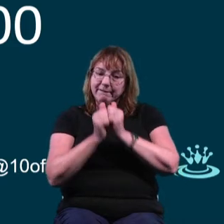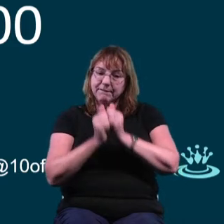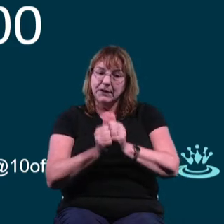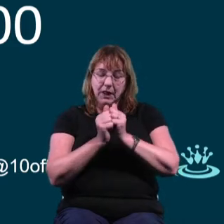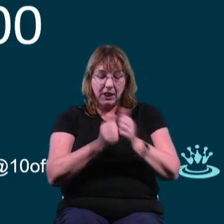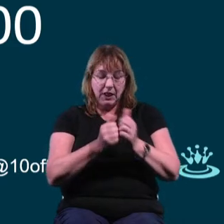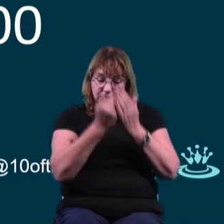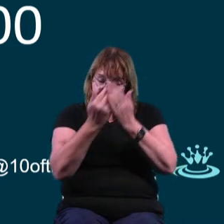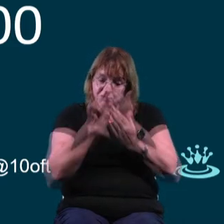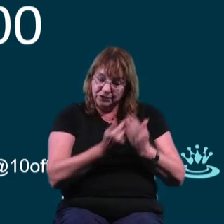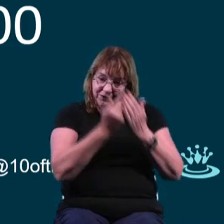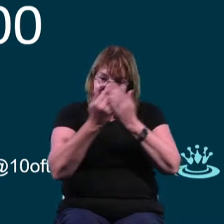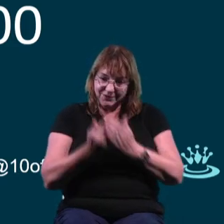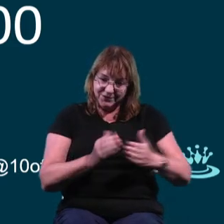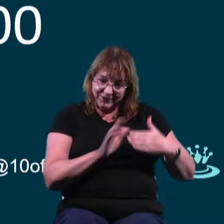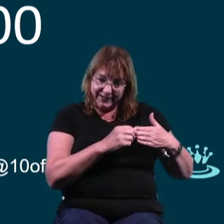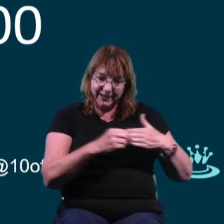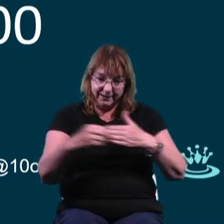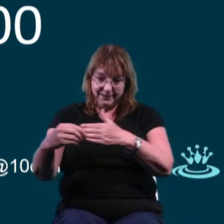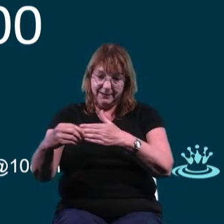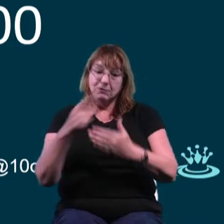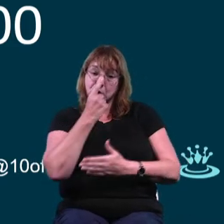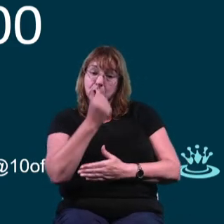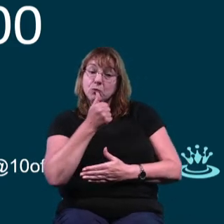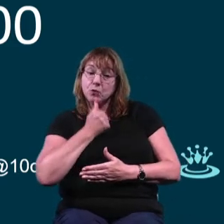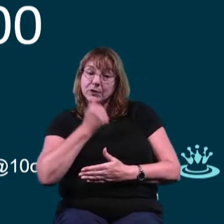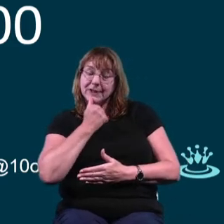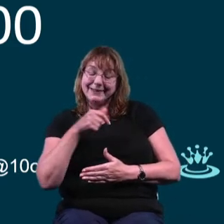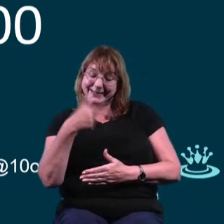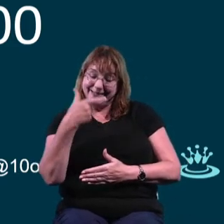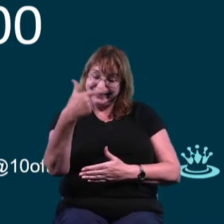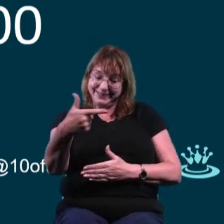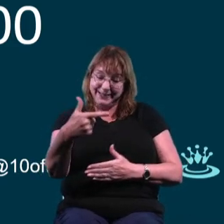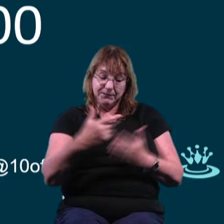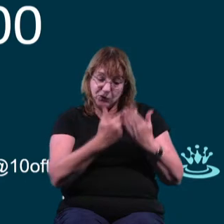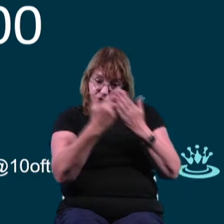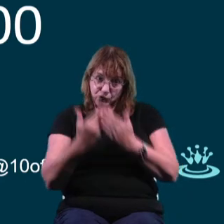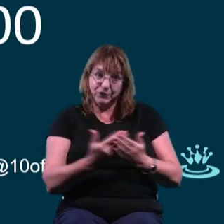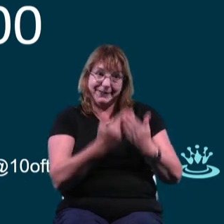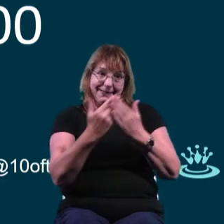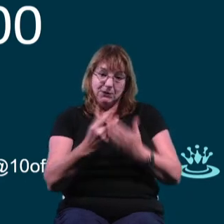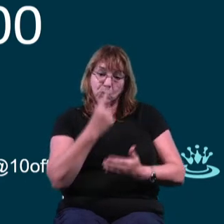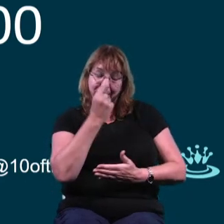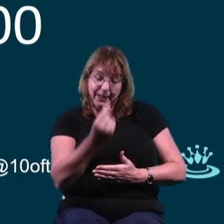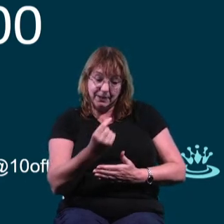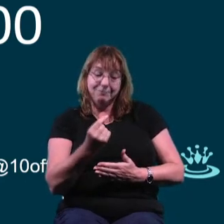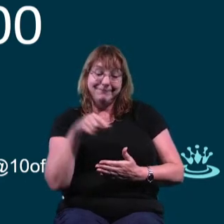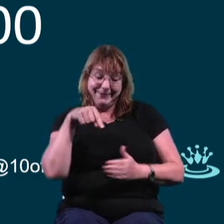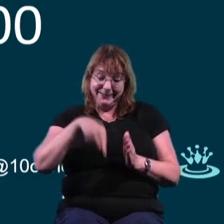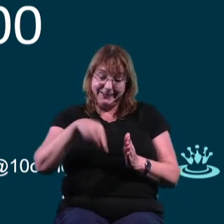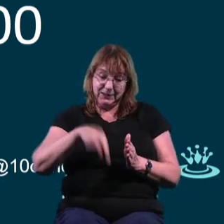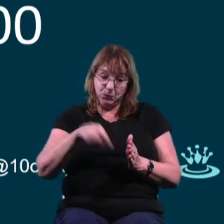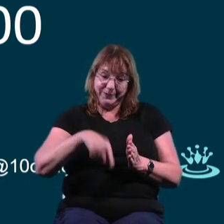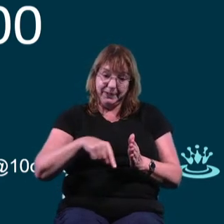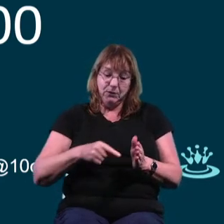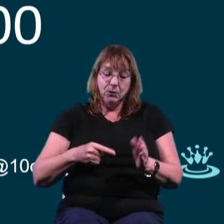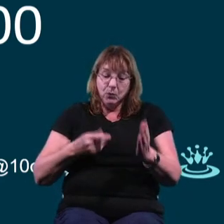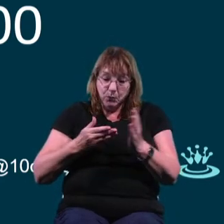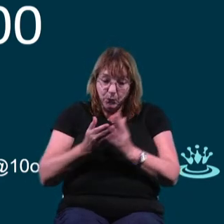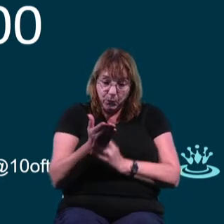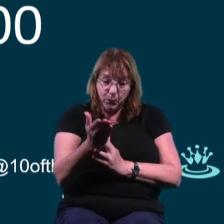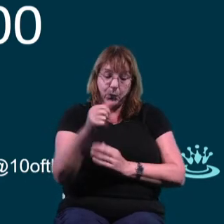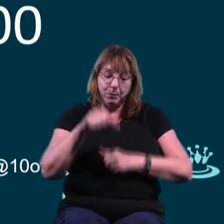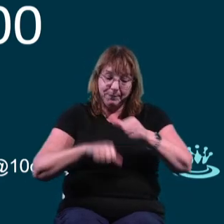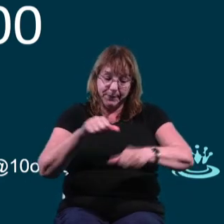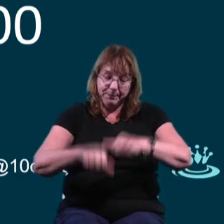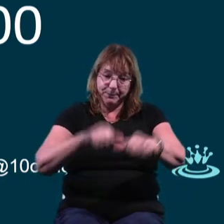perhaps use during this week. There's 7 studies in there, so you could work through it for this week. But then consider how you as a church family